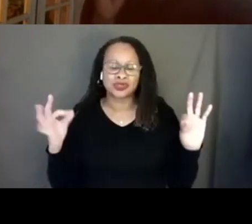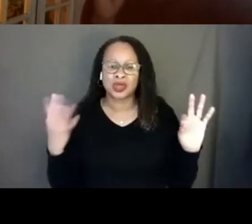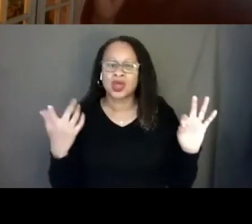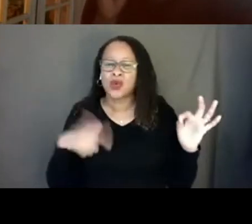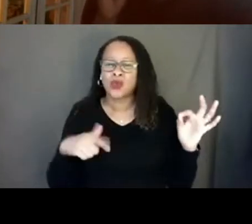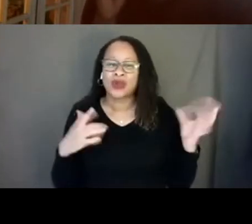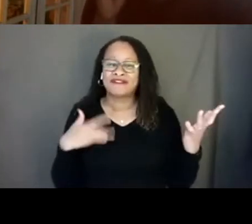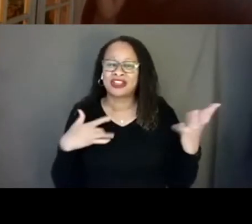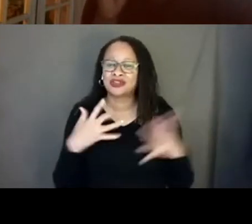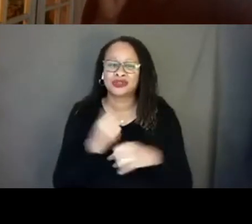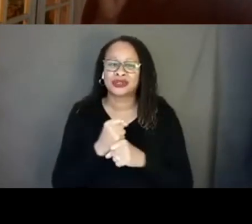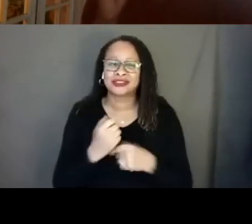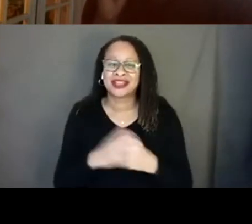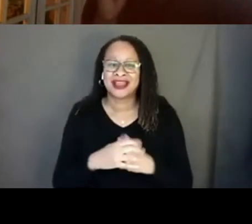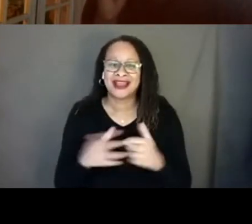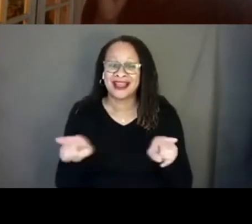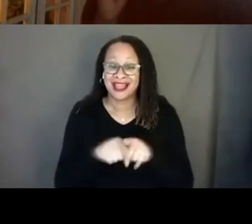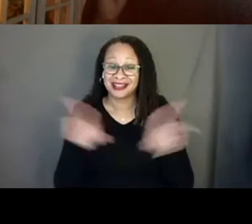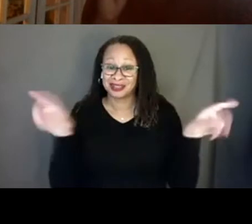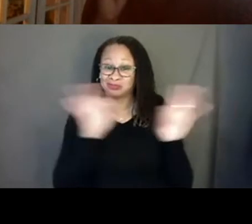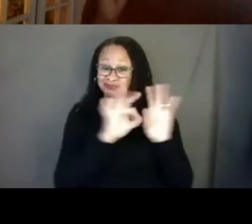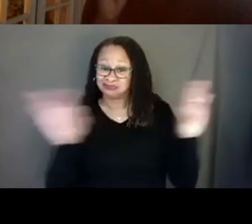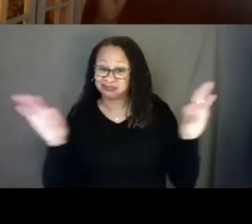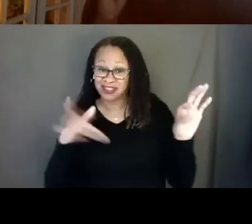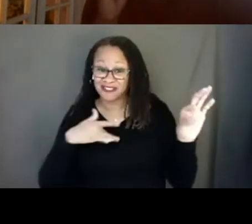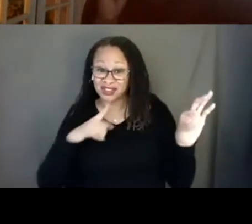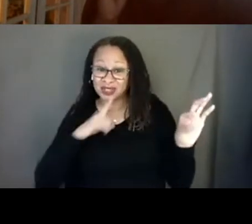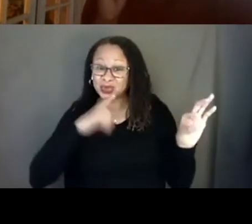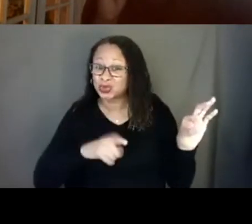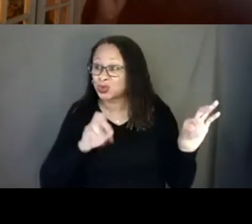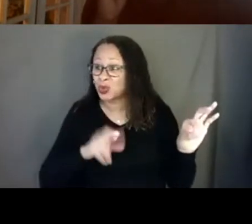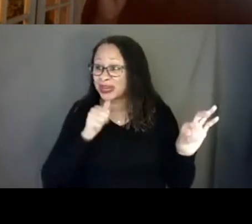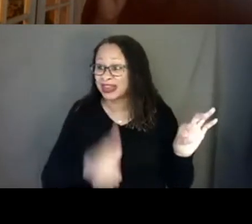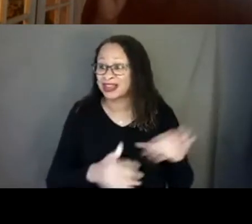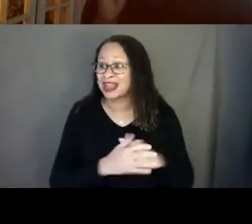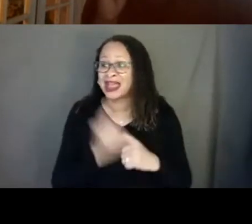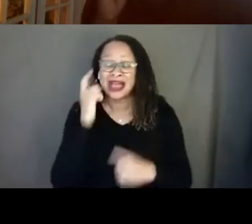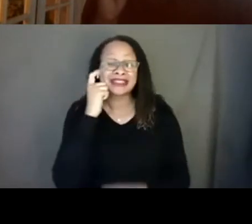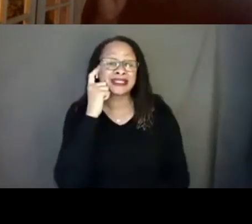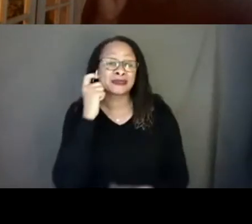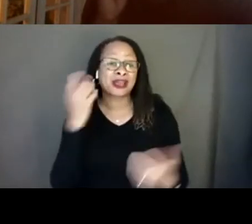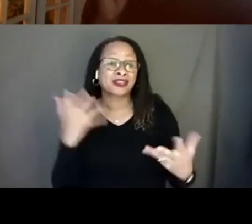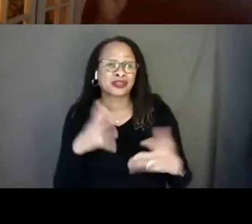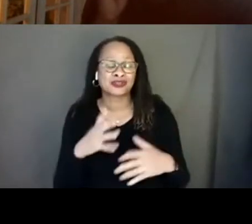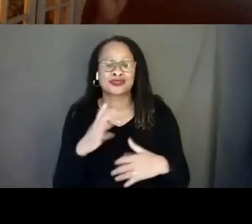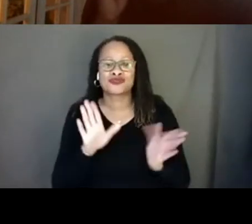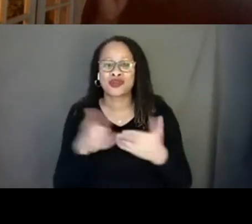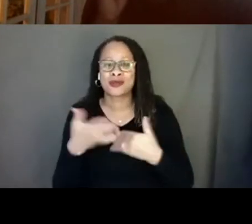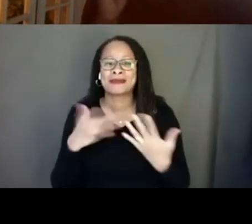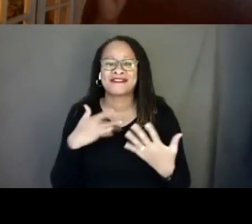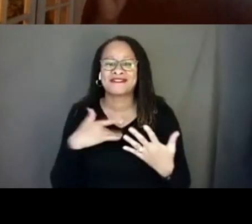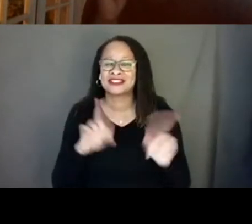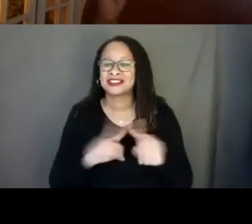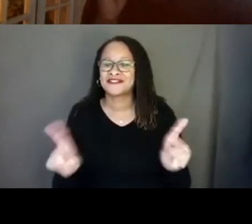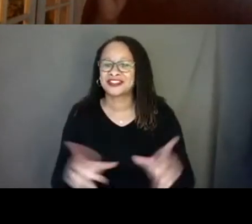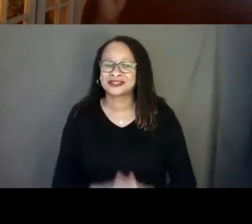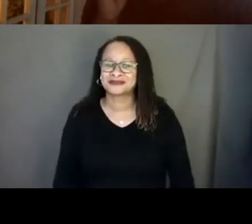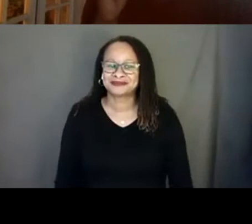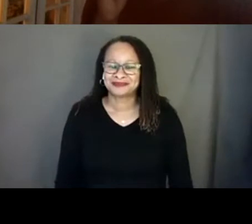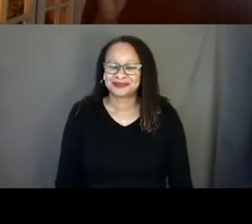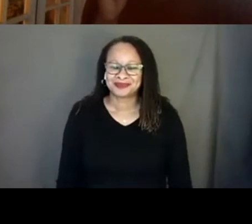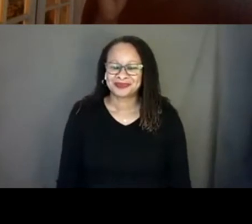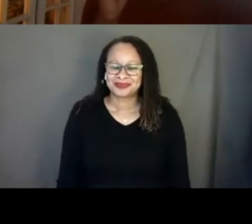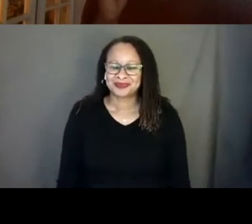as a sort of mandate. Is that true or not? I suspect that this room might feel differently.